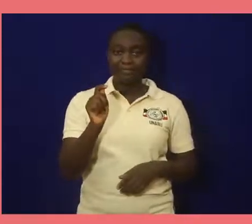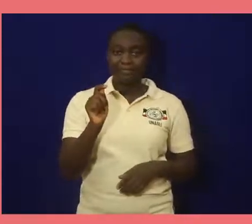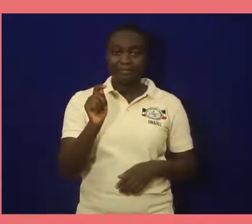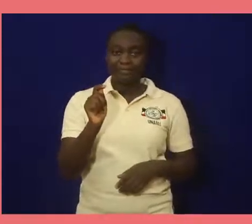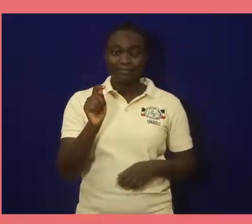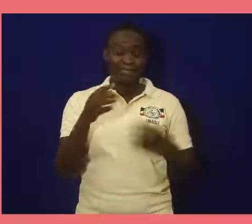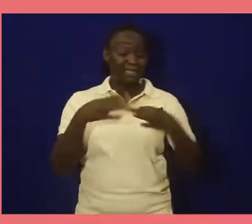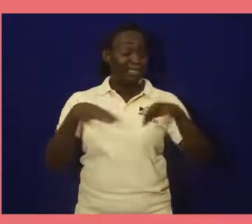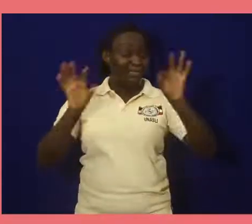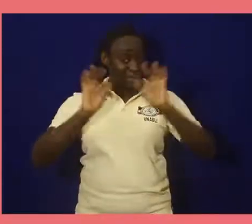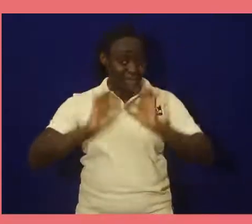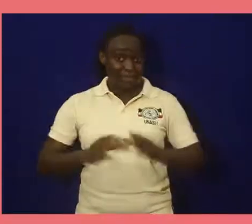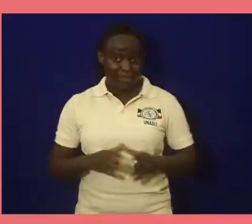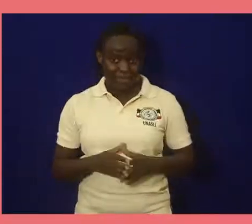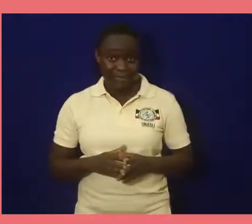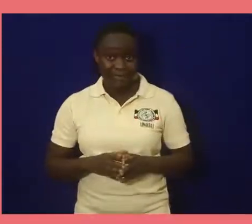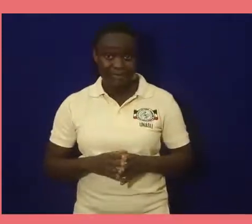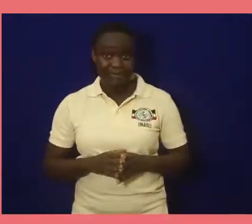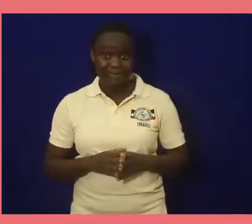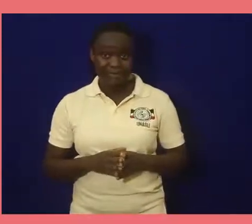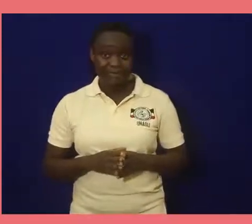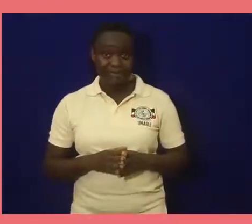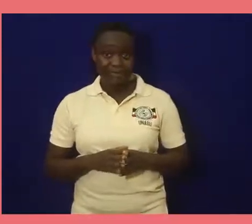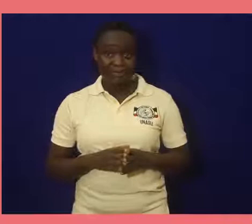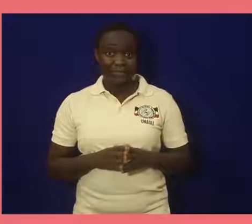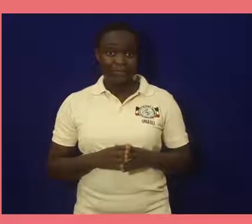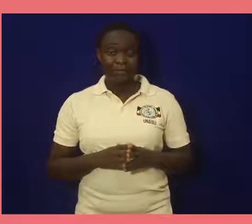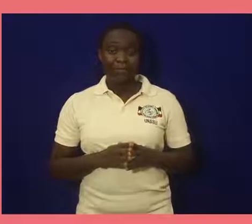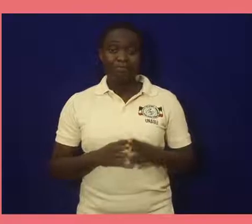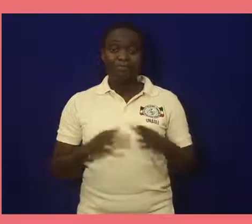The center of that circle is very important.